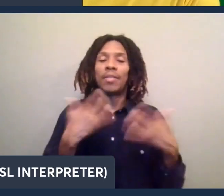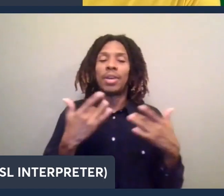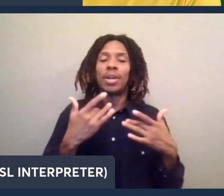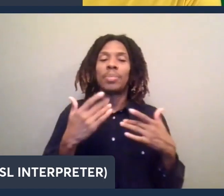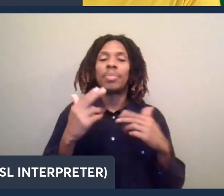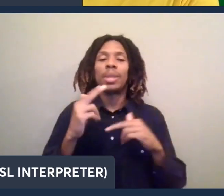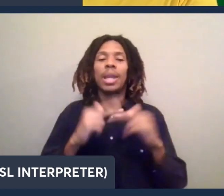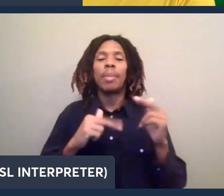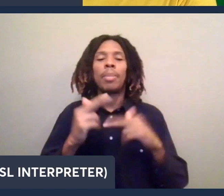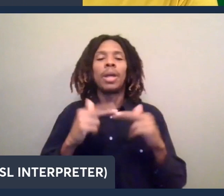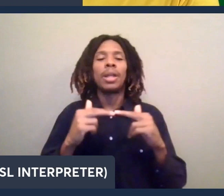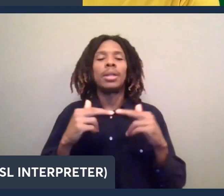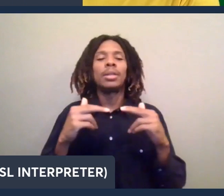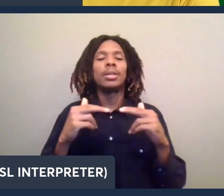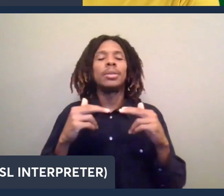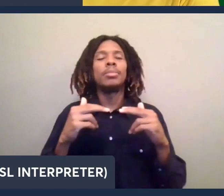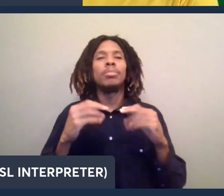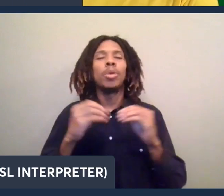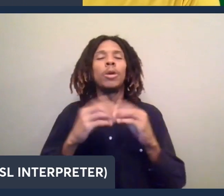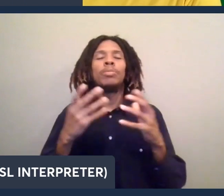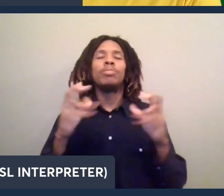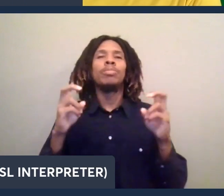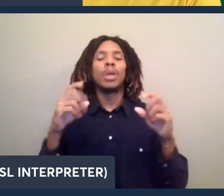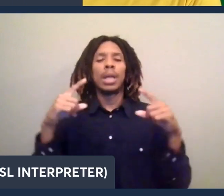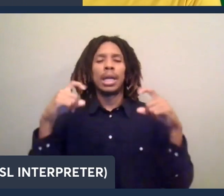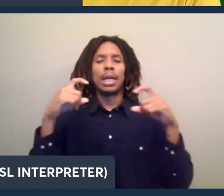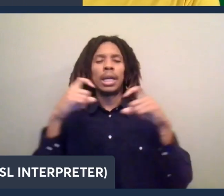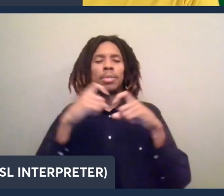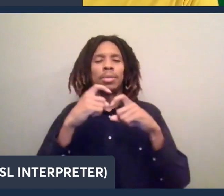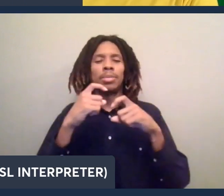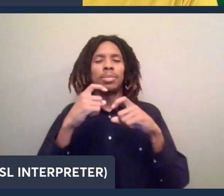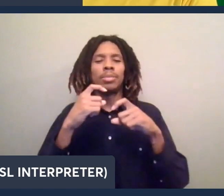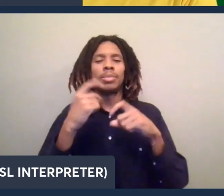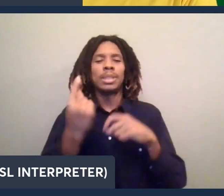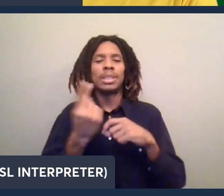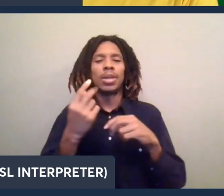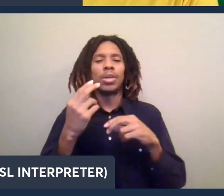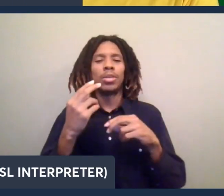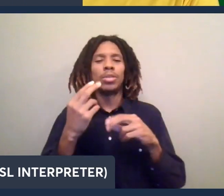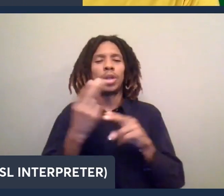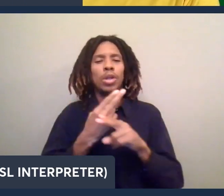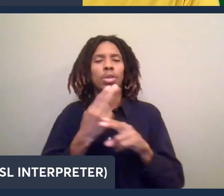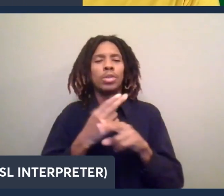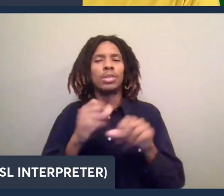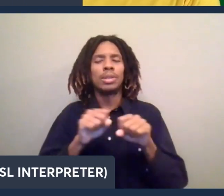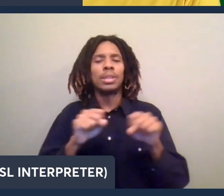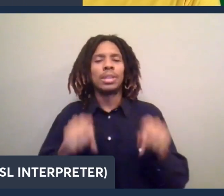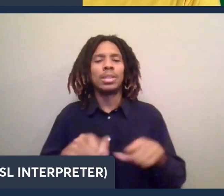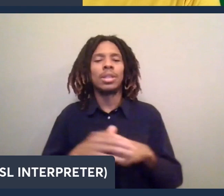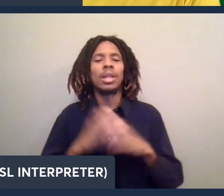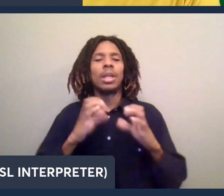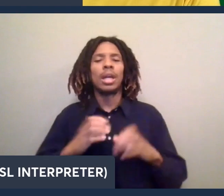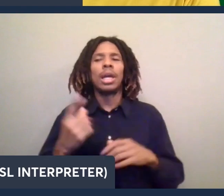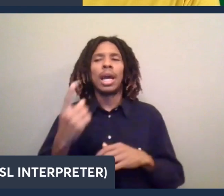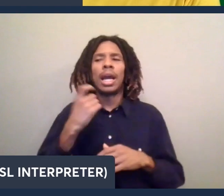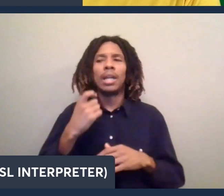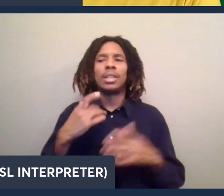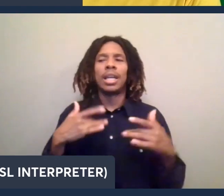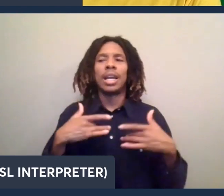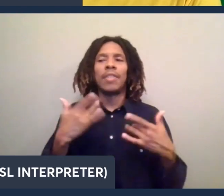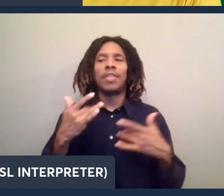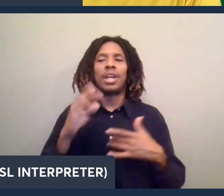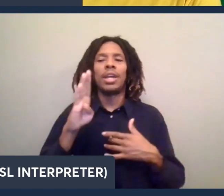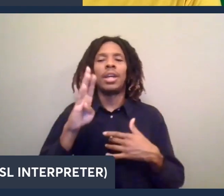really complicated single-use mechanism. So customers would often ask us that, hey, EventBridge now lets